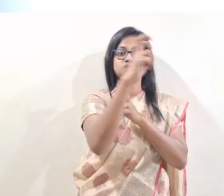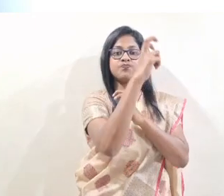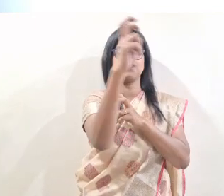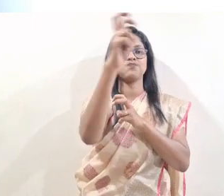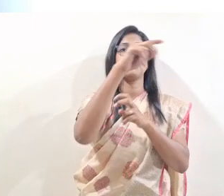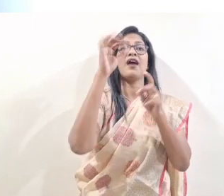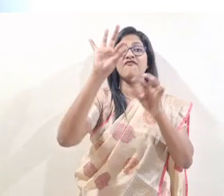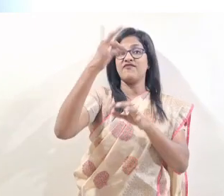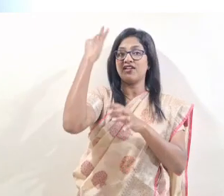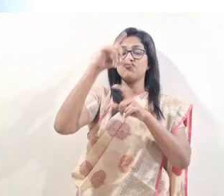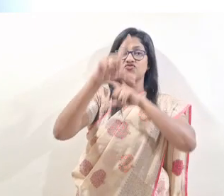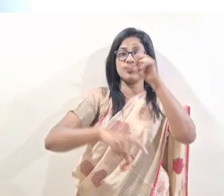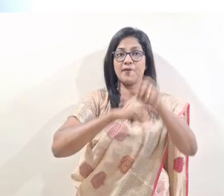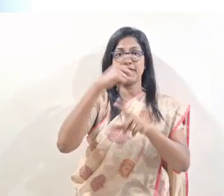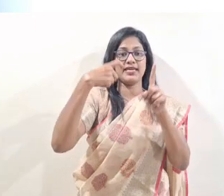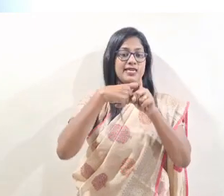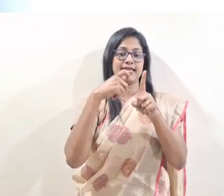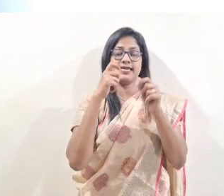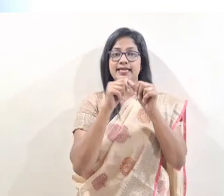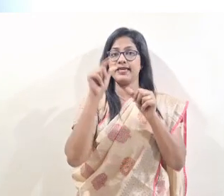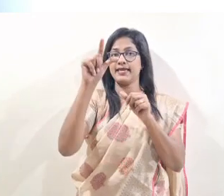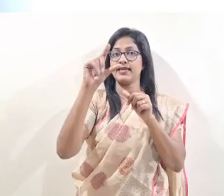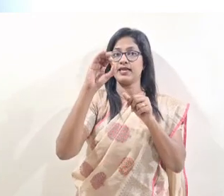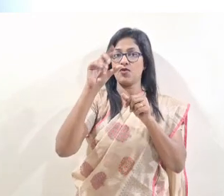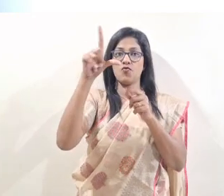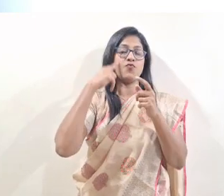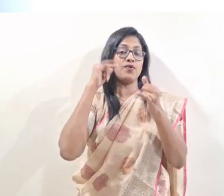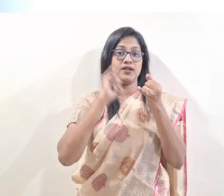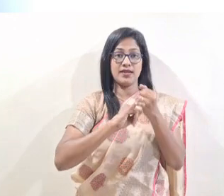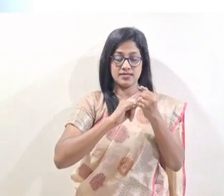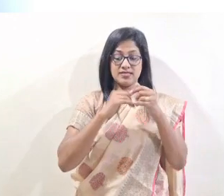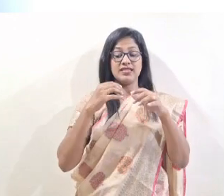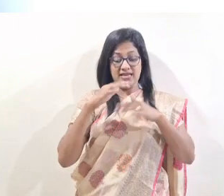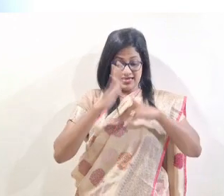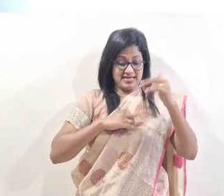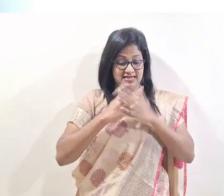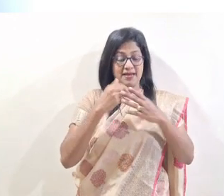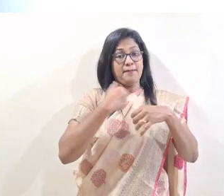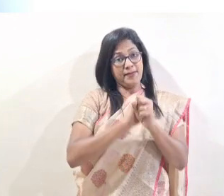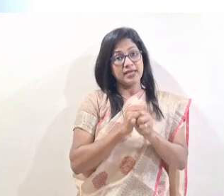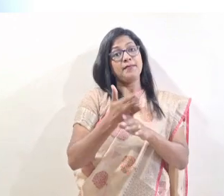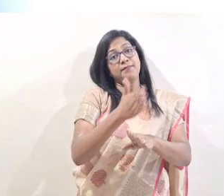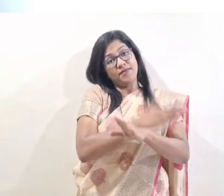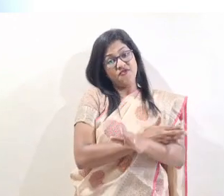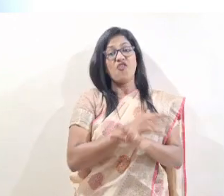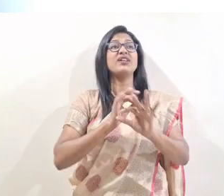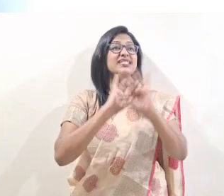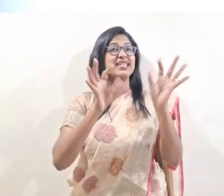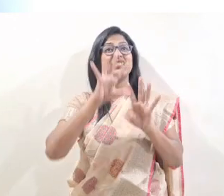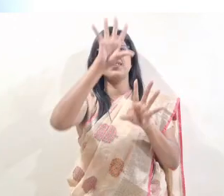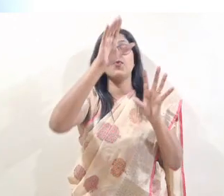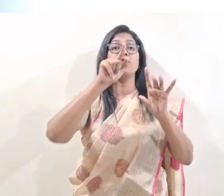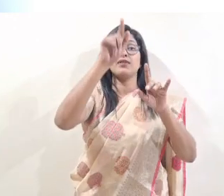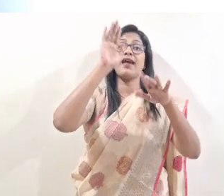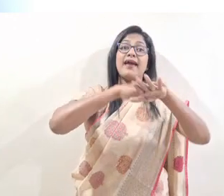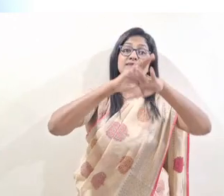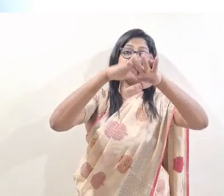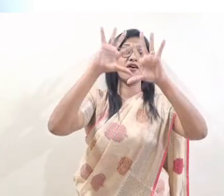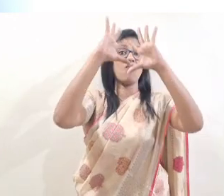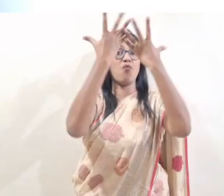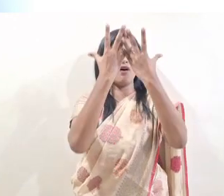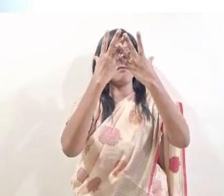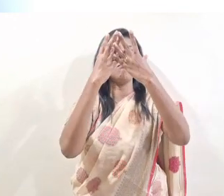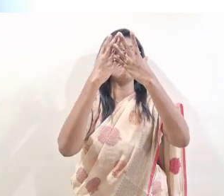Keolis, French company. At the time of the construction stage itself, What all the things, because they are operating worldwide